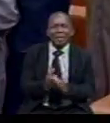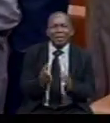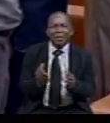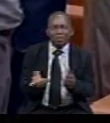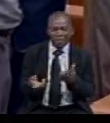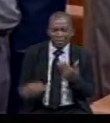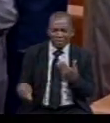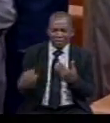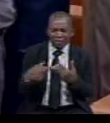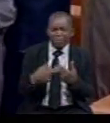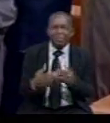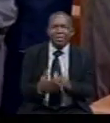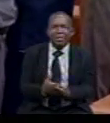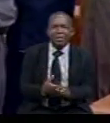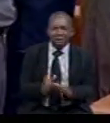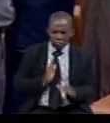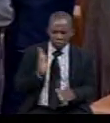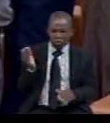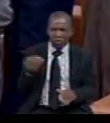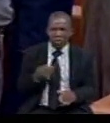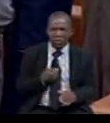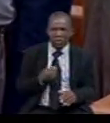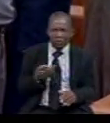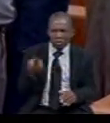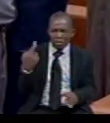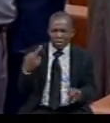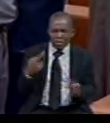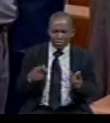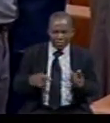restored, souls revived.